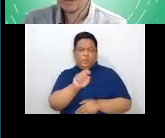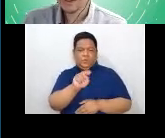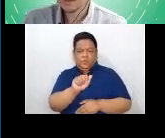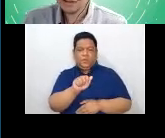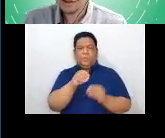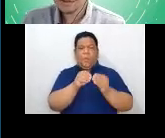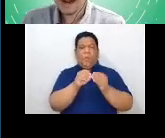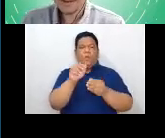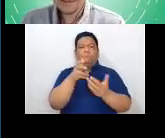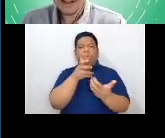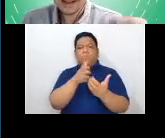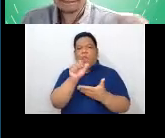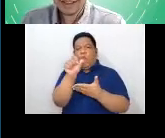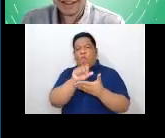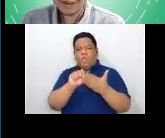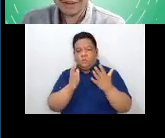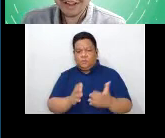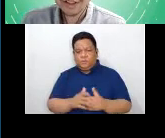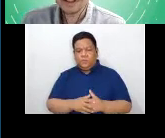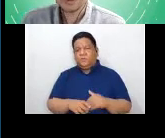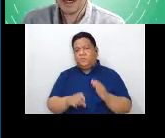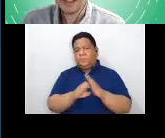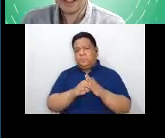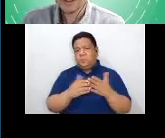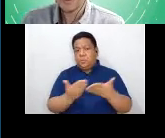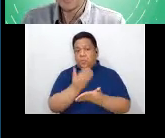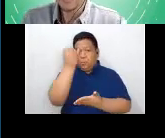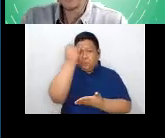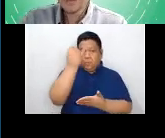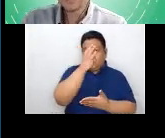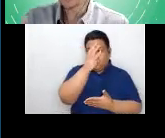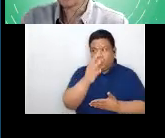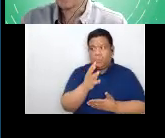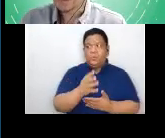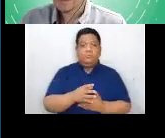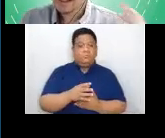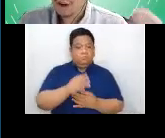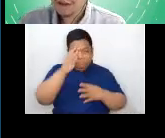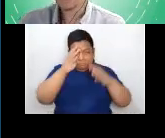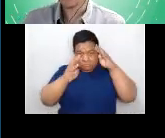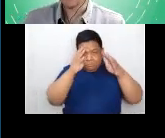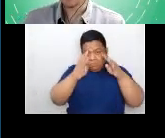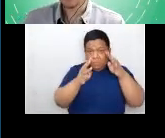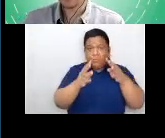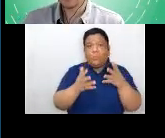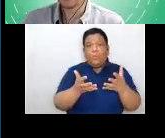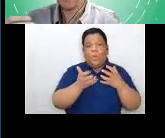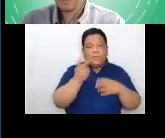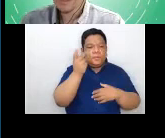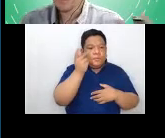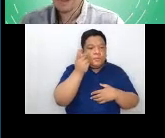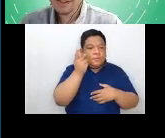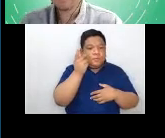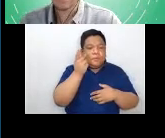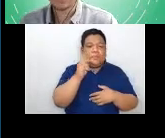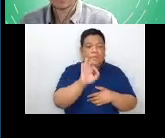artists. So those who have like budding new inventions, new creations, innovative ideas that they want to try out. The Fab